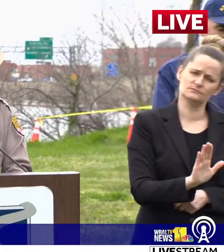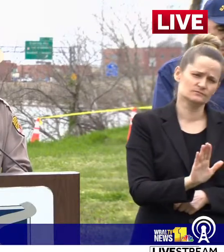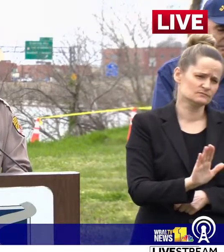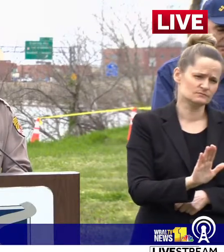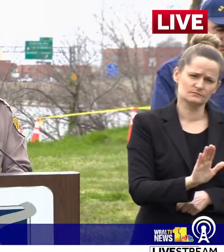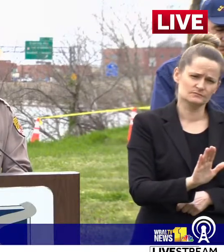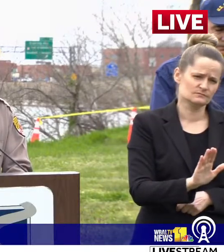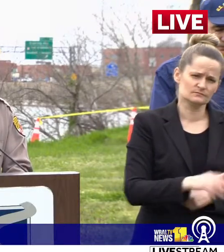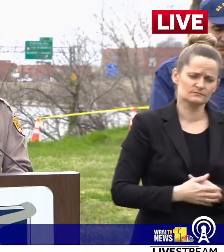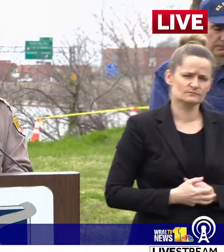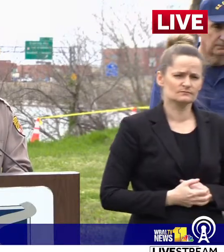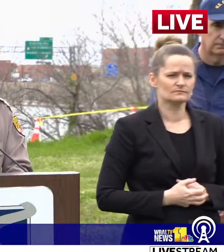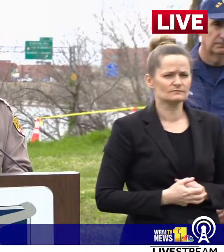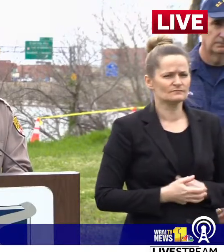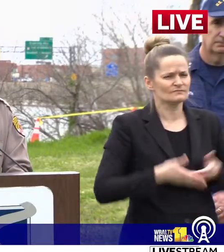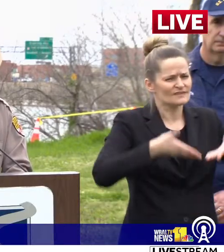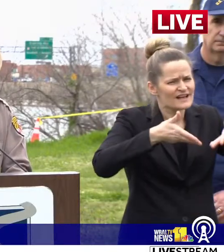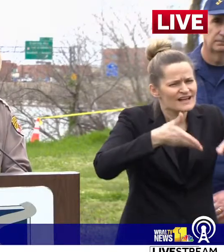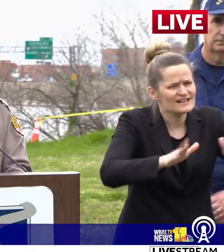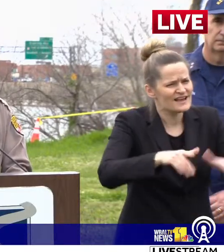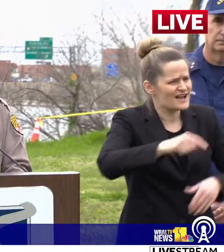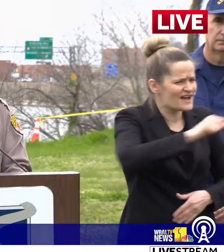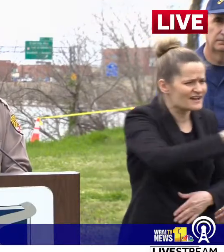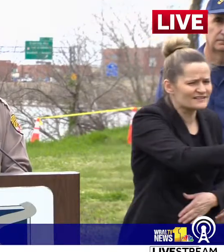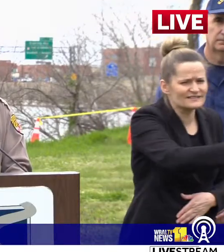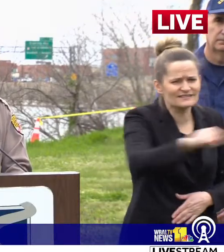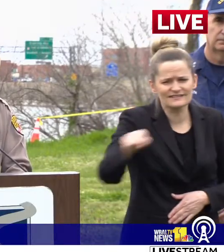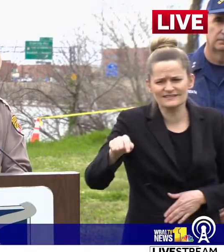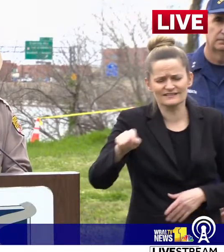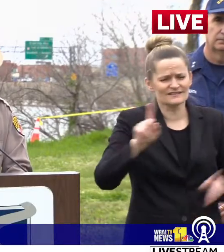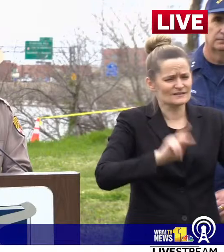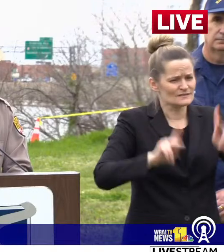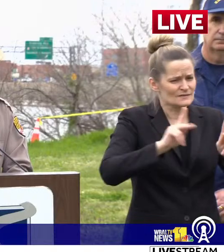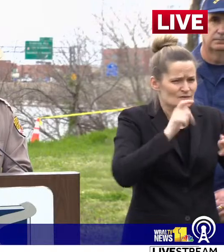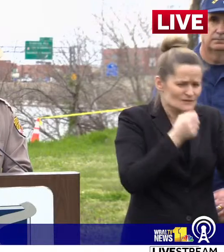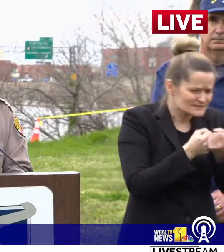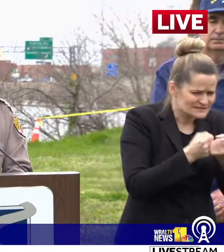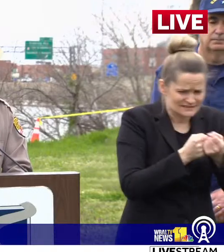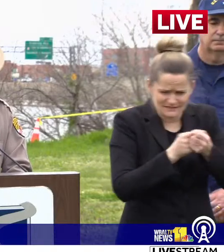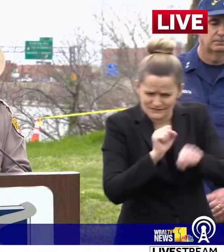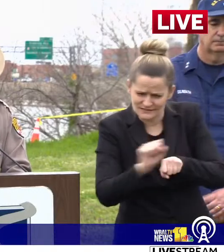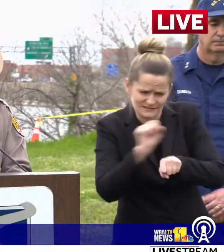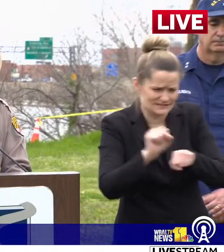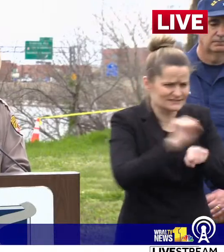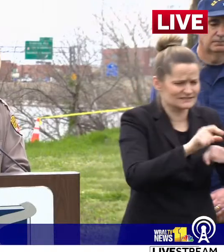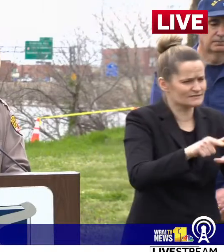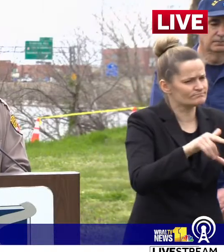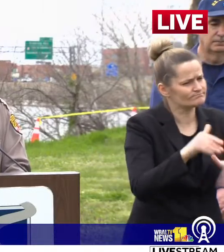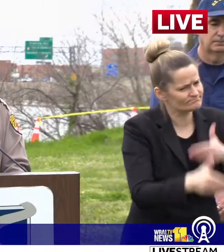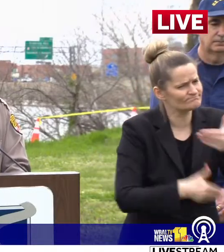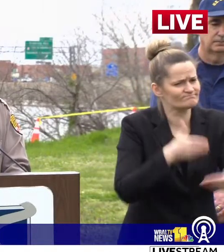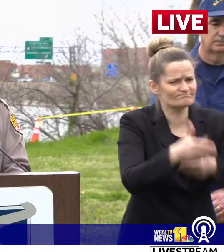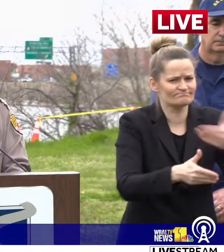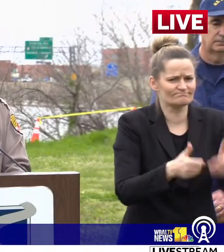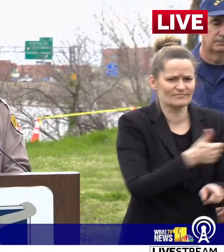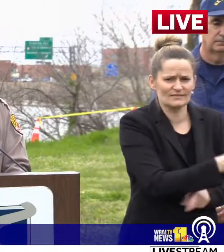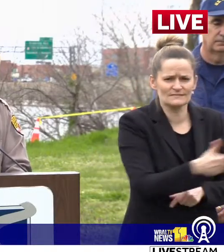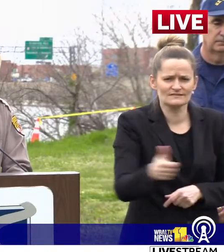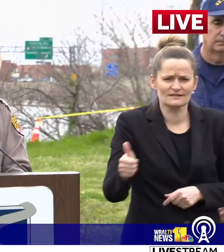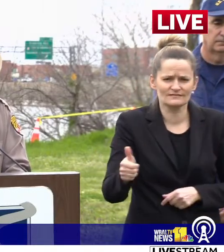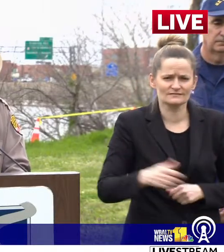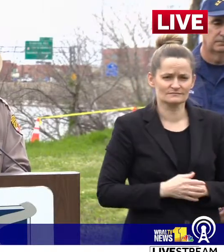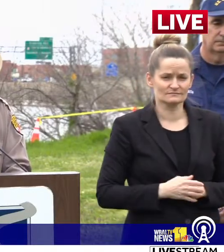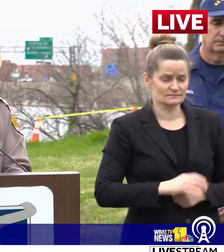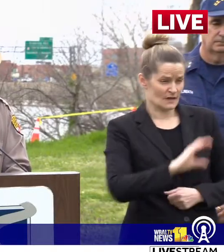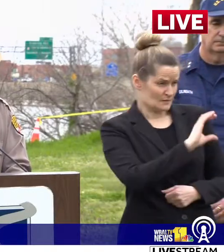emergency personnel to carry out their duties safely and effectively. Law enforcement is actively monitoring the area for